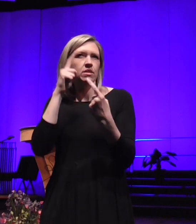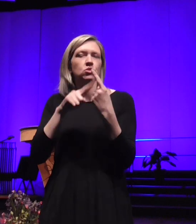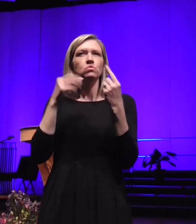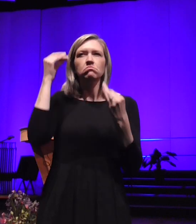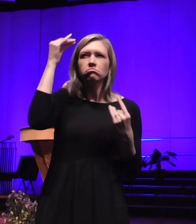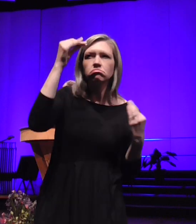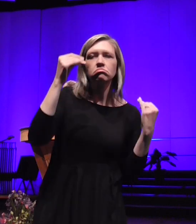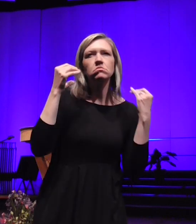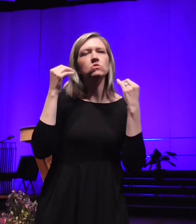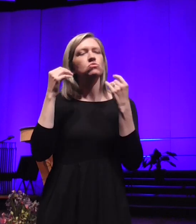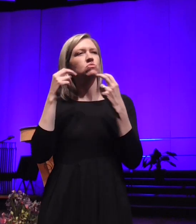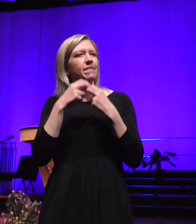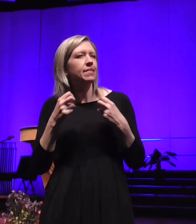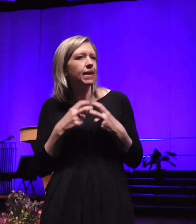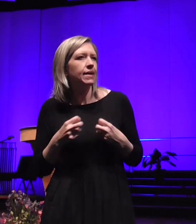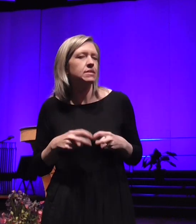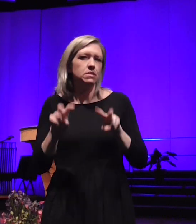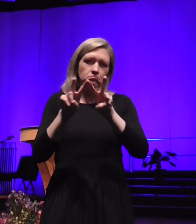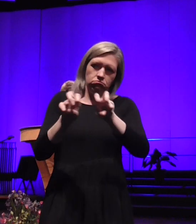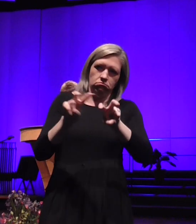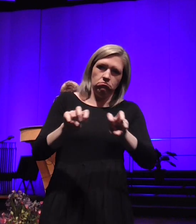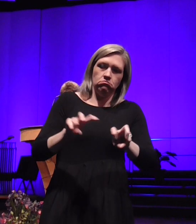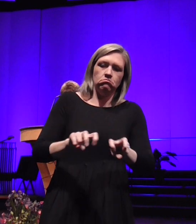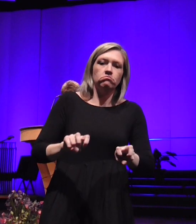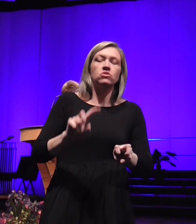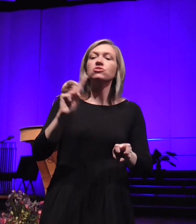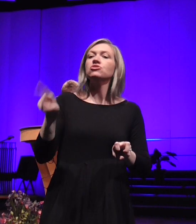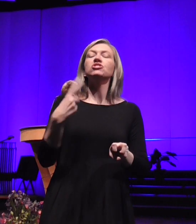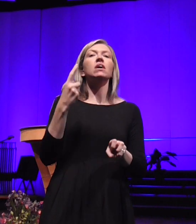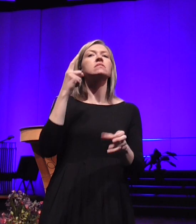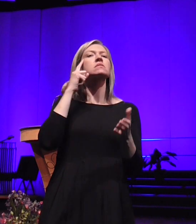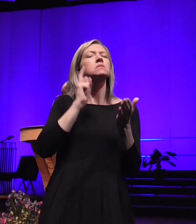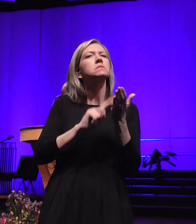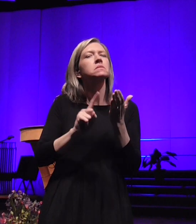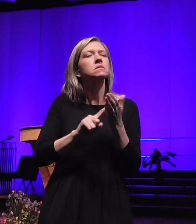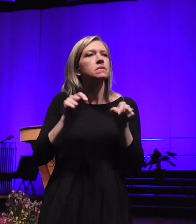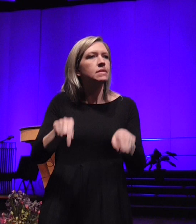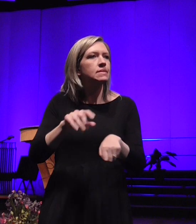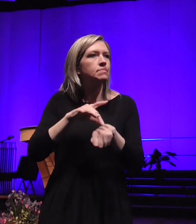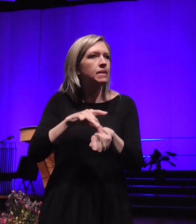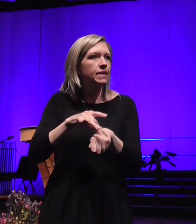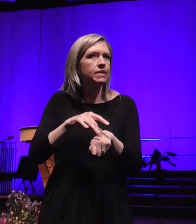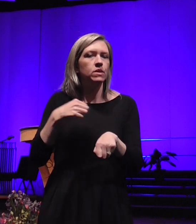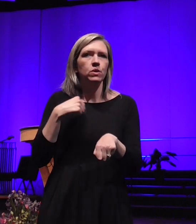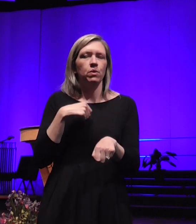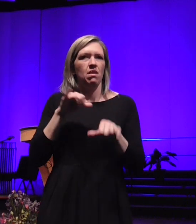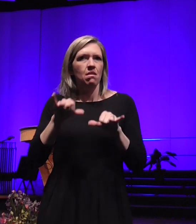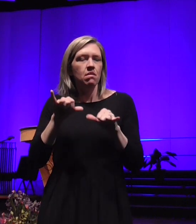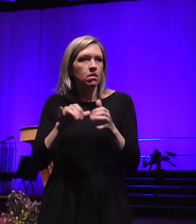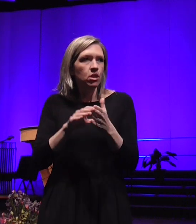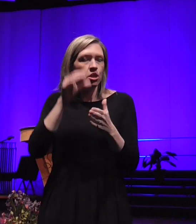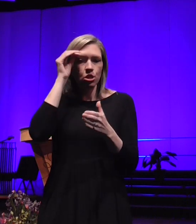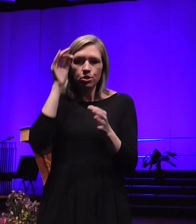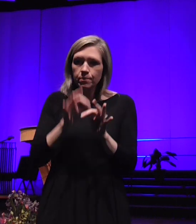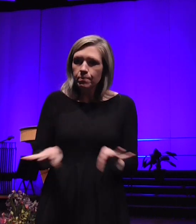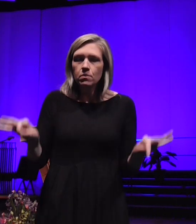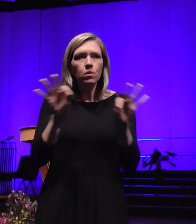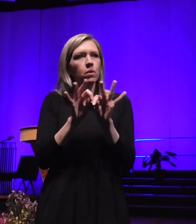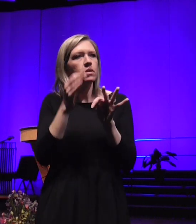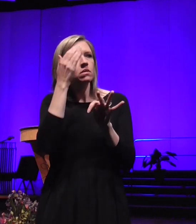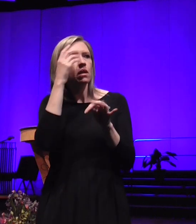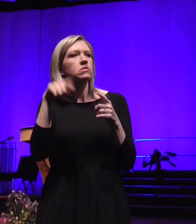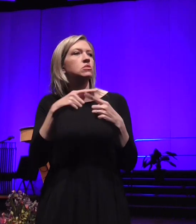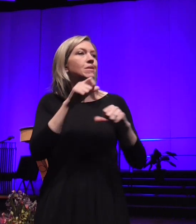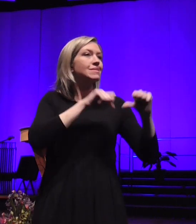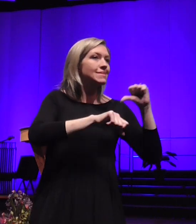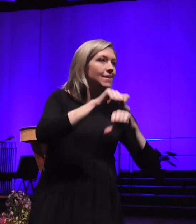reflect. Just by our mere inspection of our planet, We gain important knowledge of science and